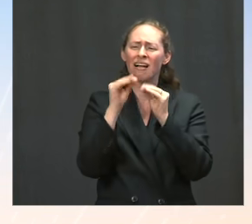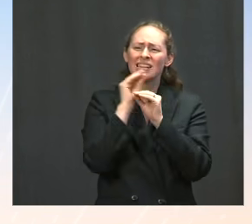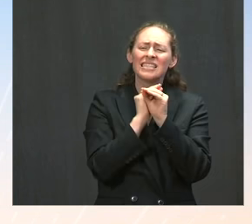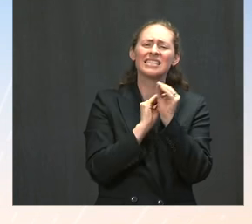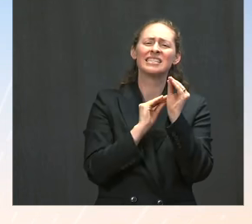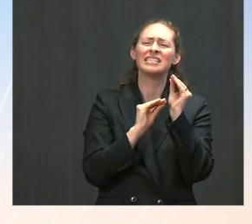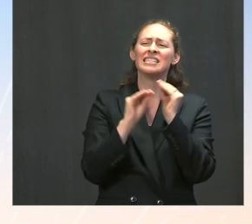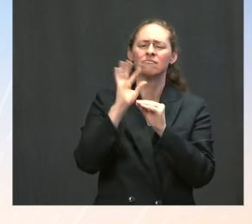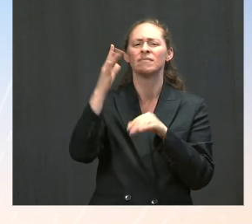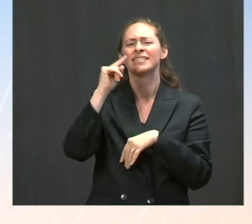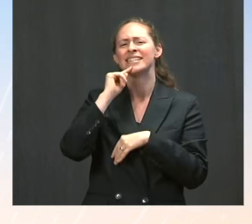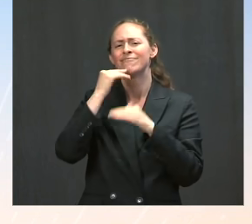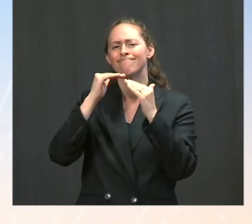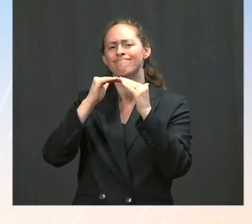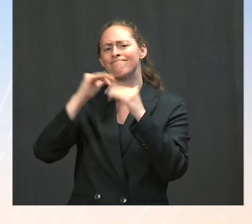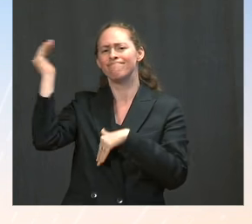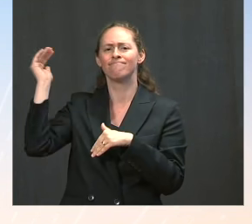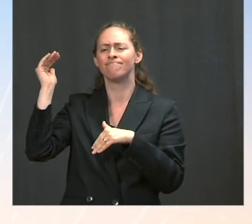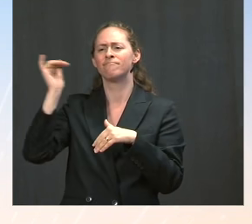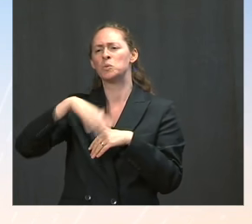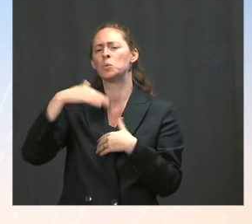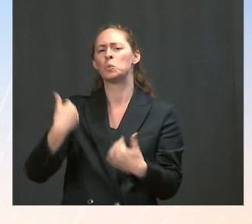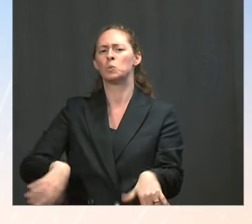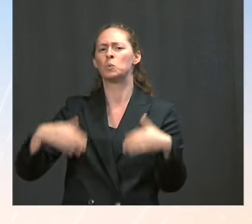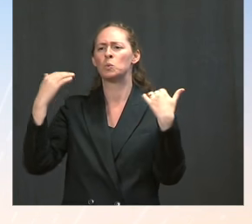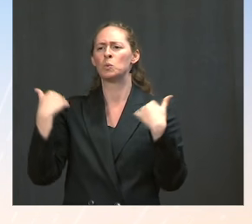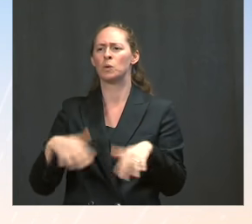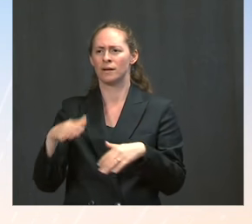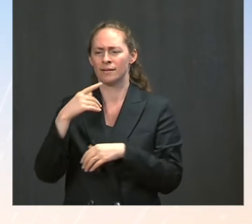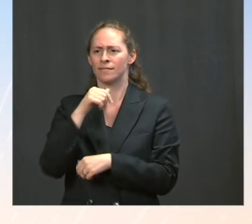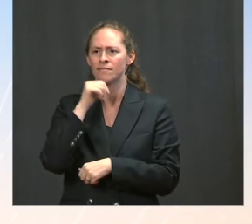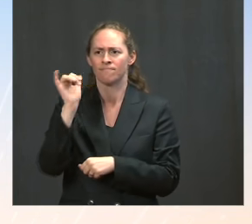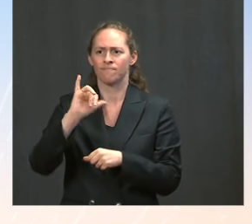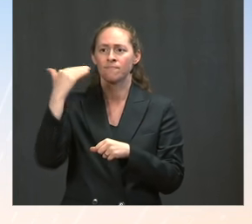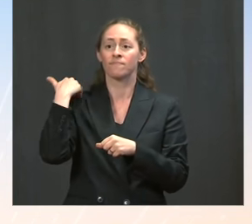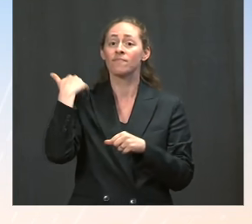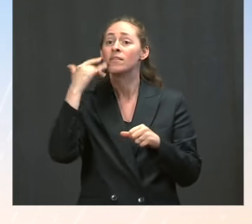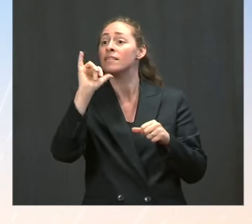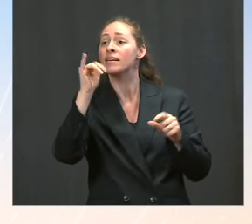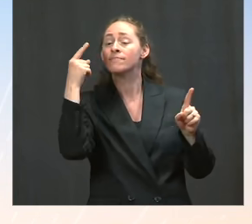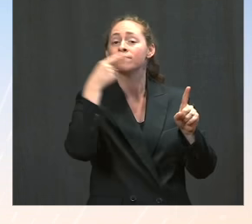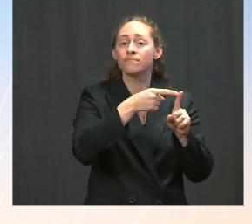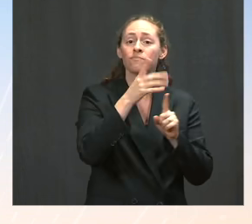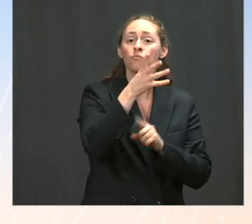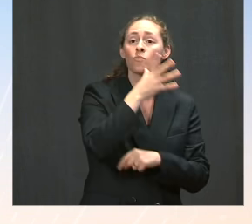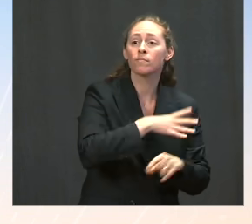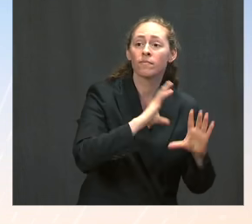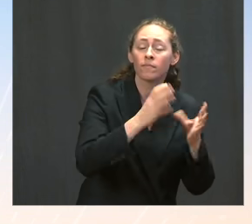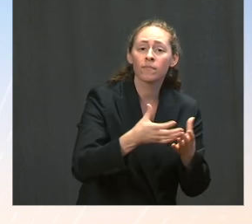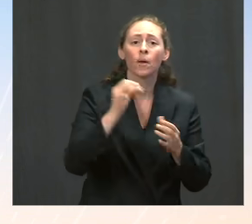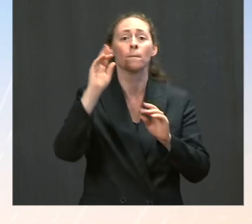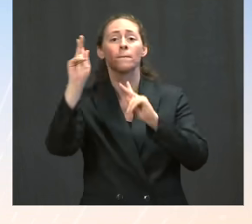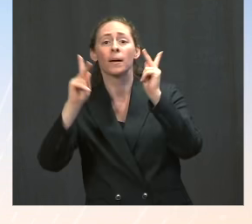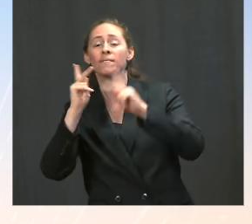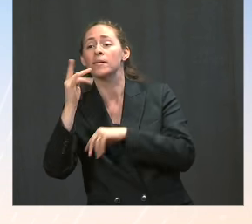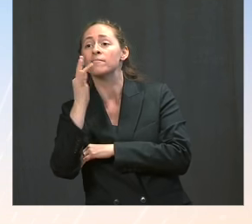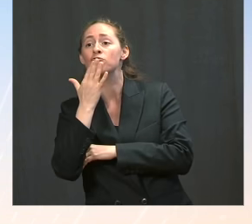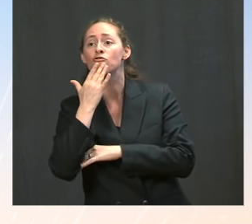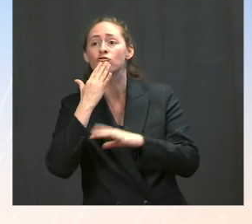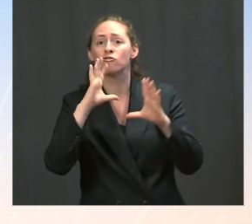struggle, it's disproportionately women, people of color, communities of color, rural communities,